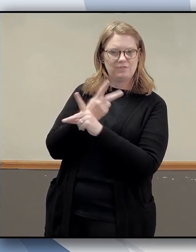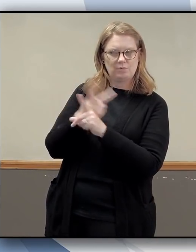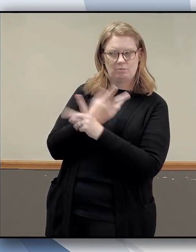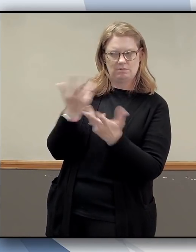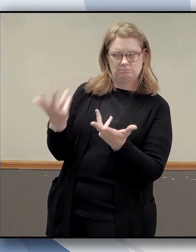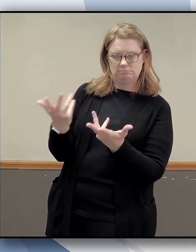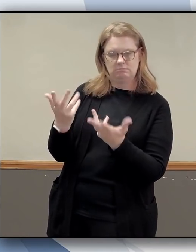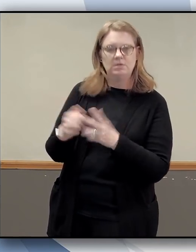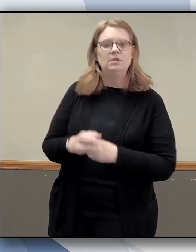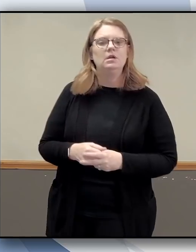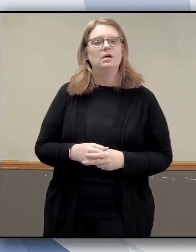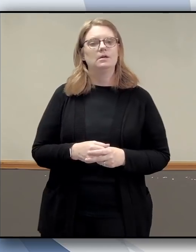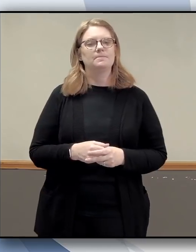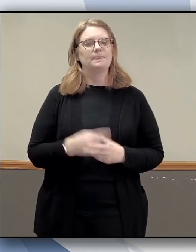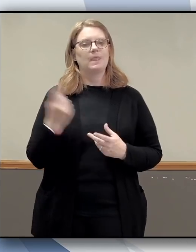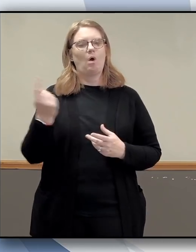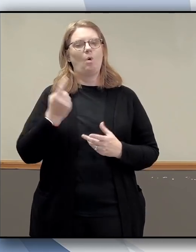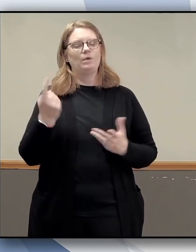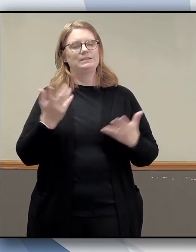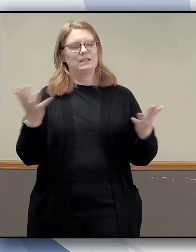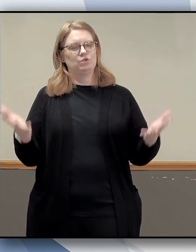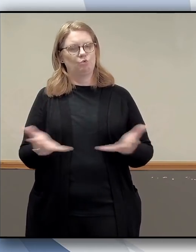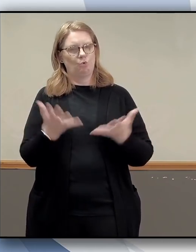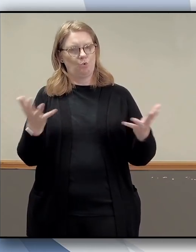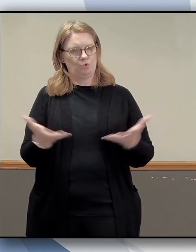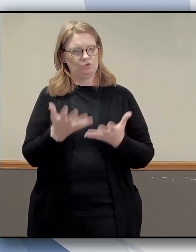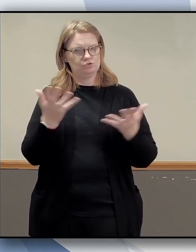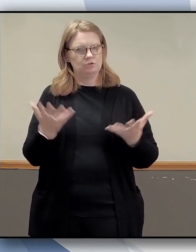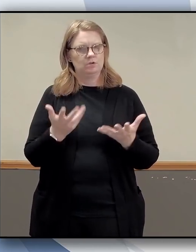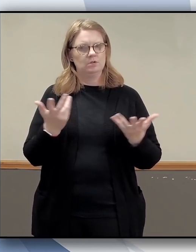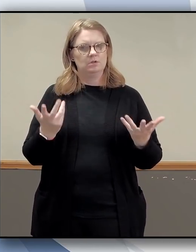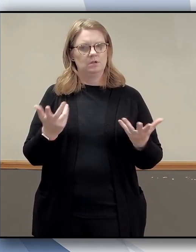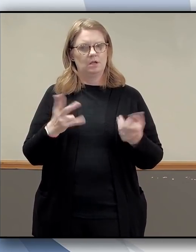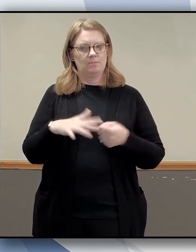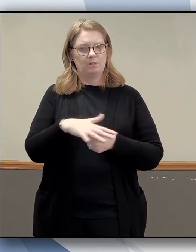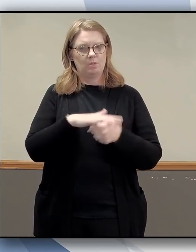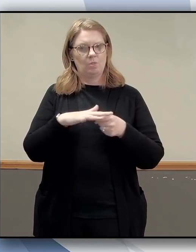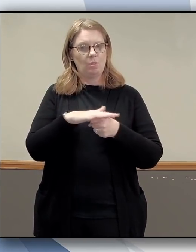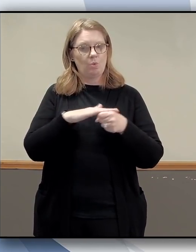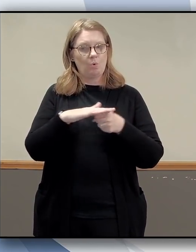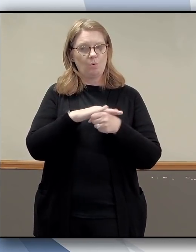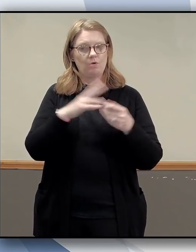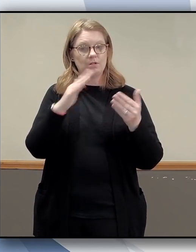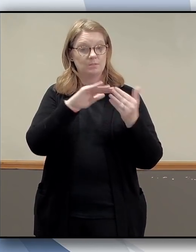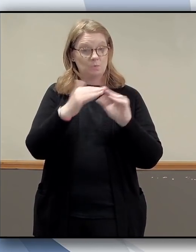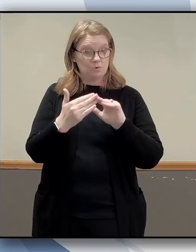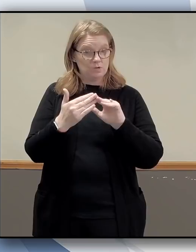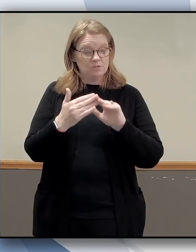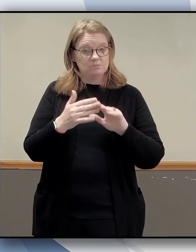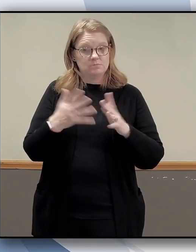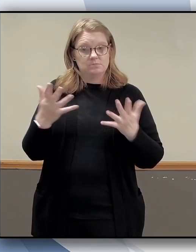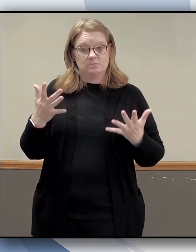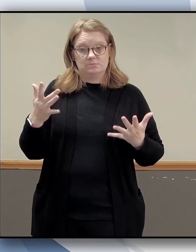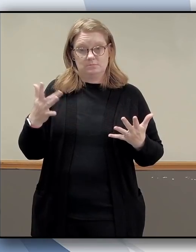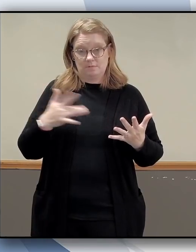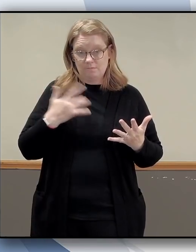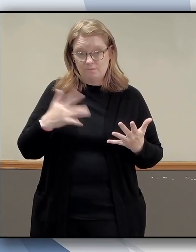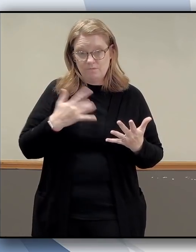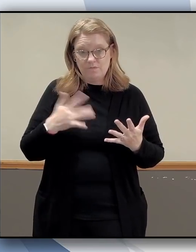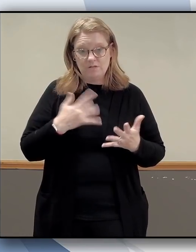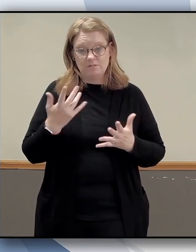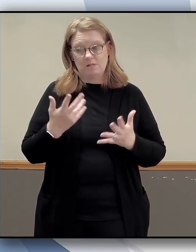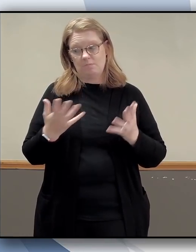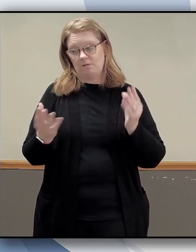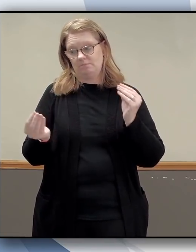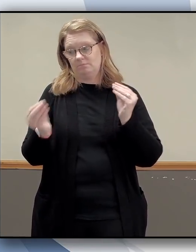we always encourage if local communities feel they want to take more or new or